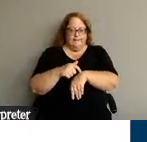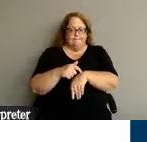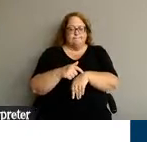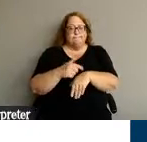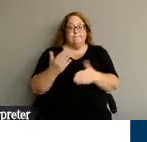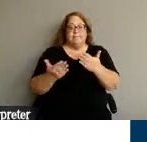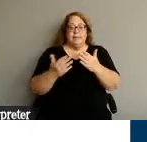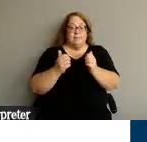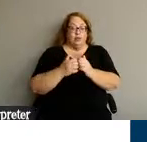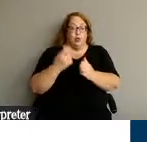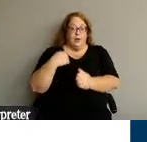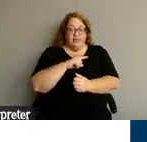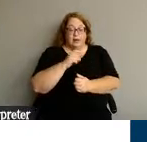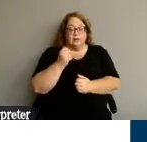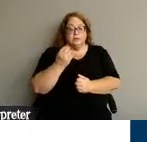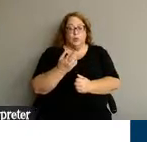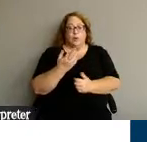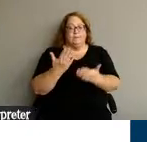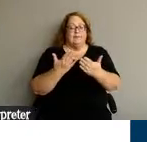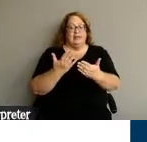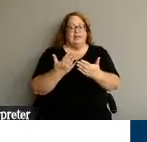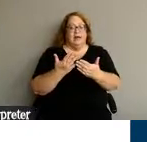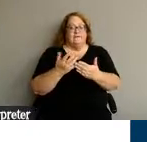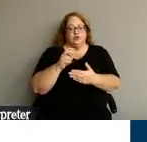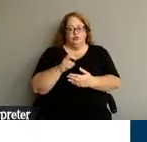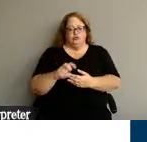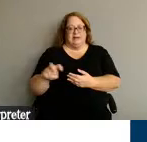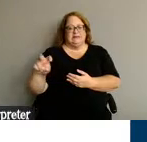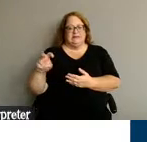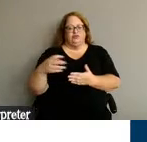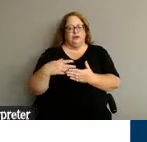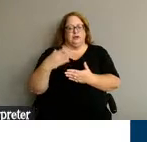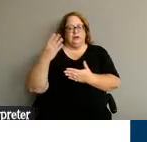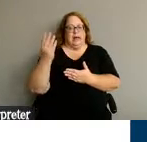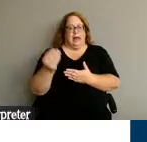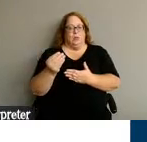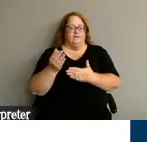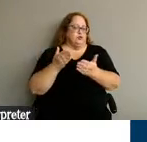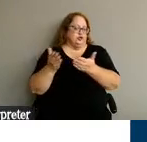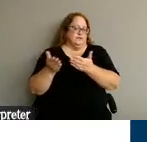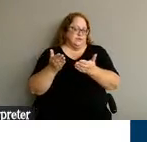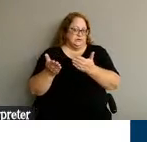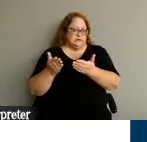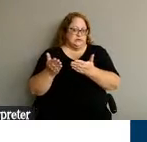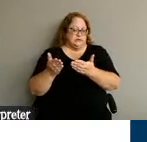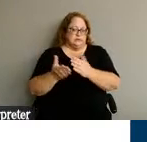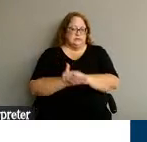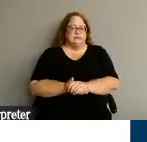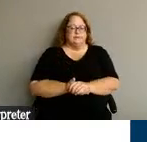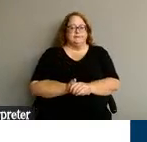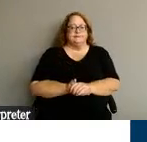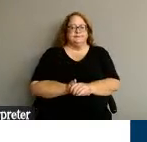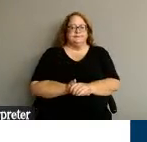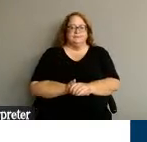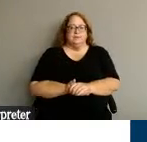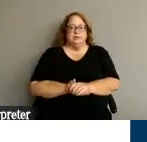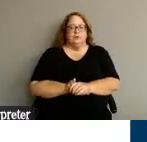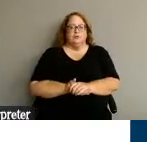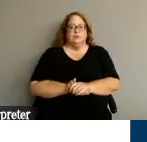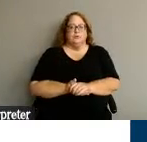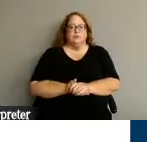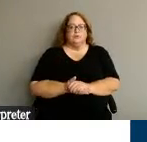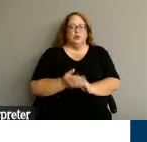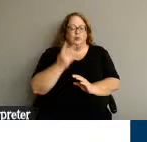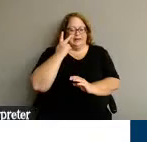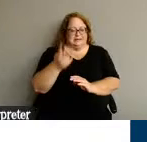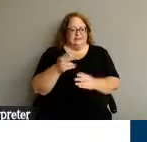may be with us or they may have transitioned out of, our service, delivery areas. And so you'll be